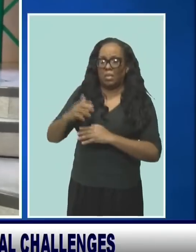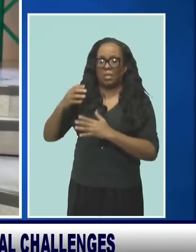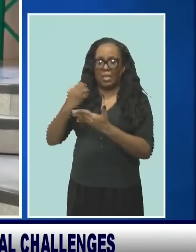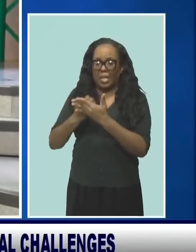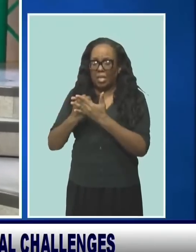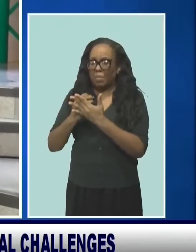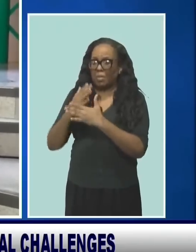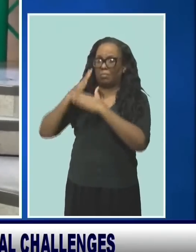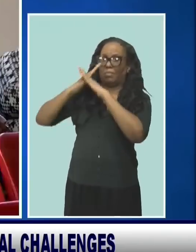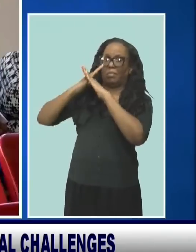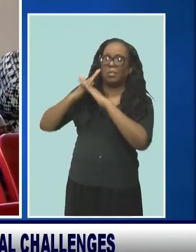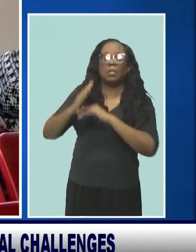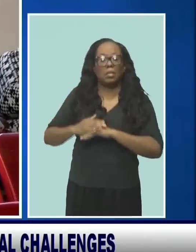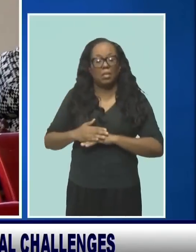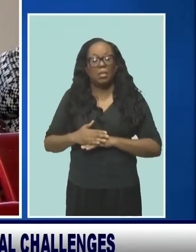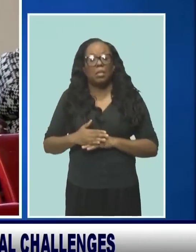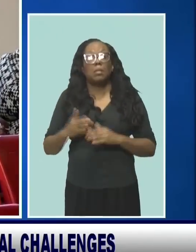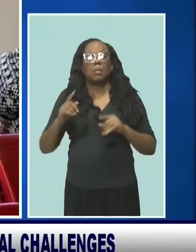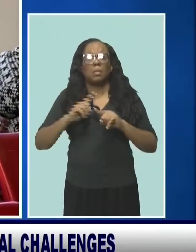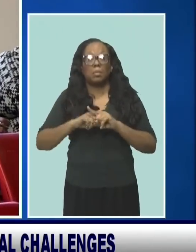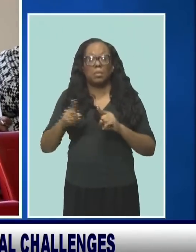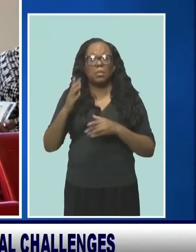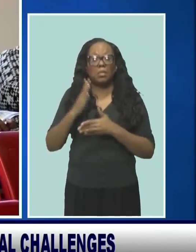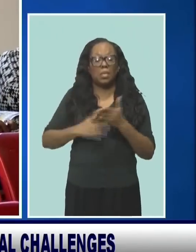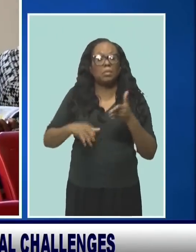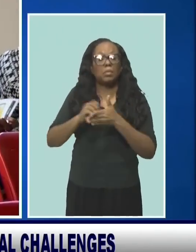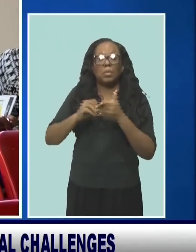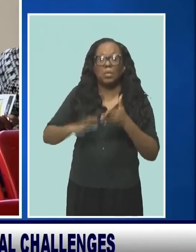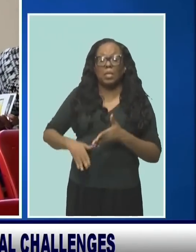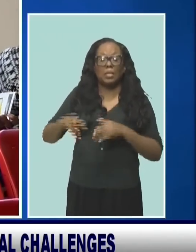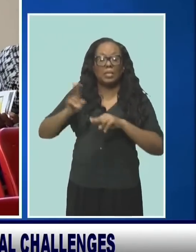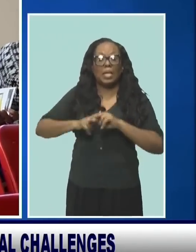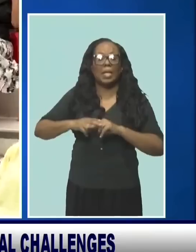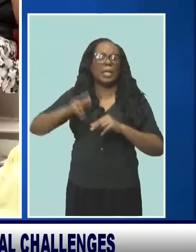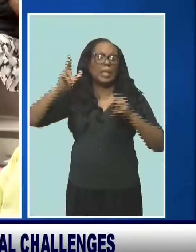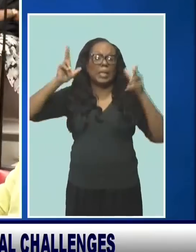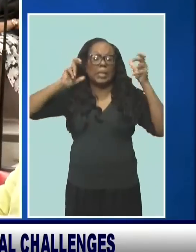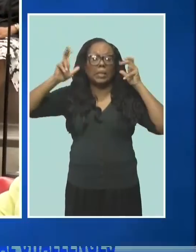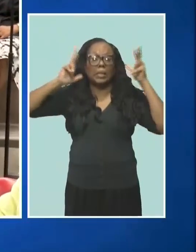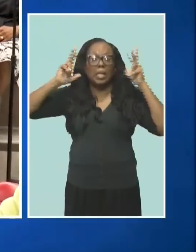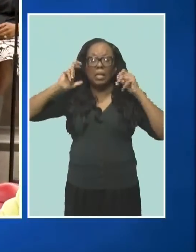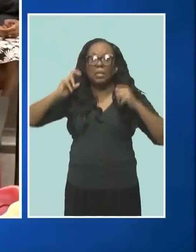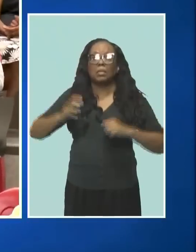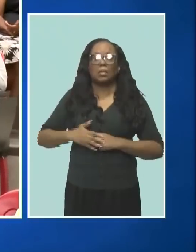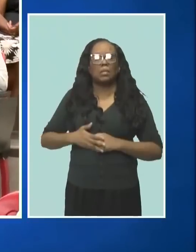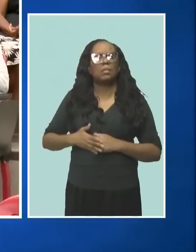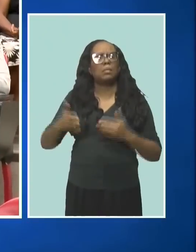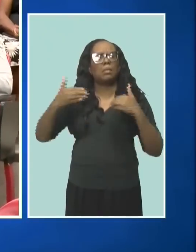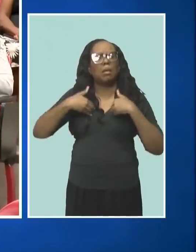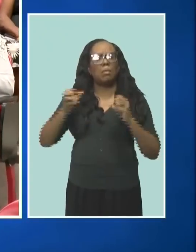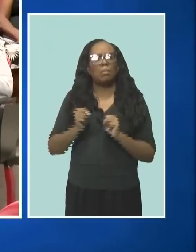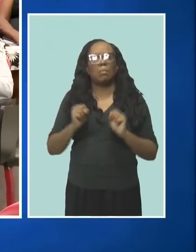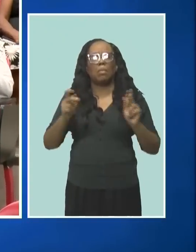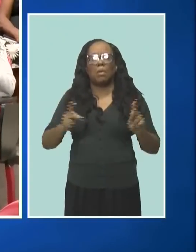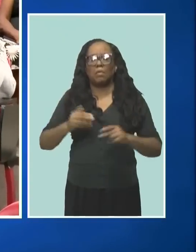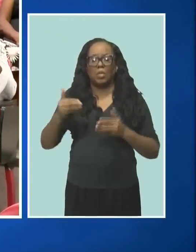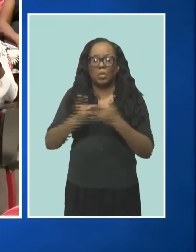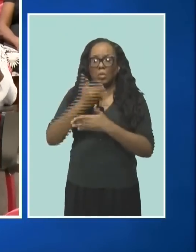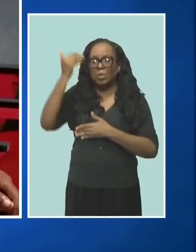postgraduate students this new chapter of their lives presents opportunities to make contributions to new knowledge and advancing